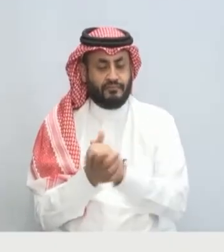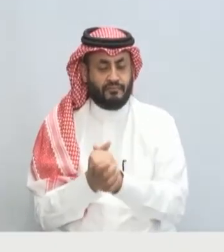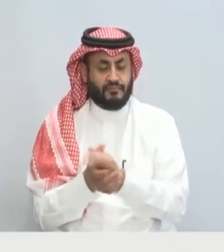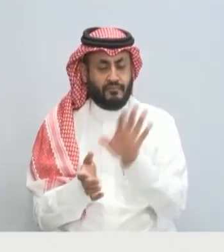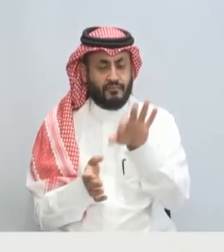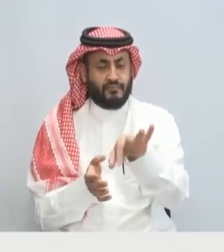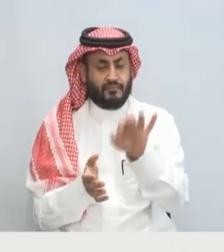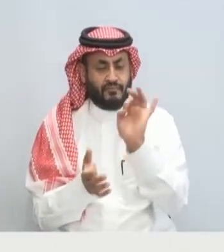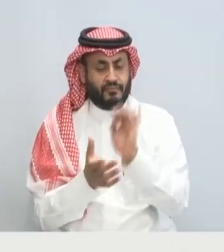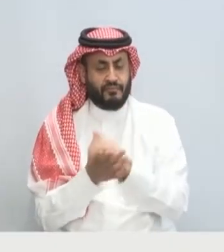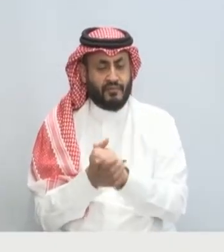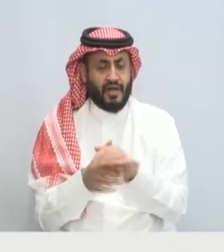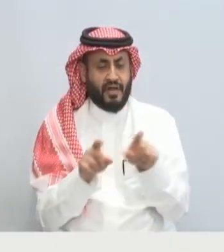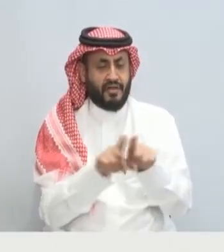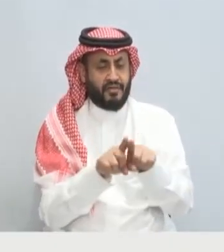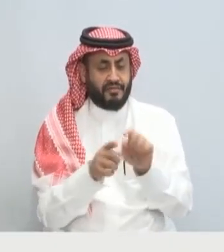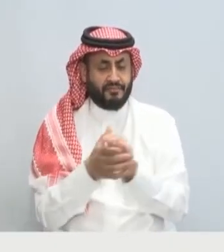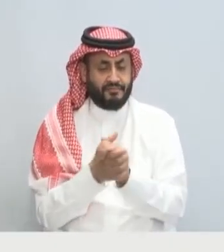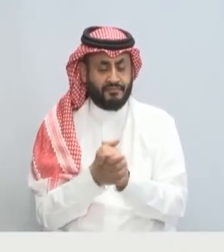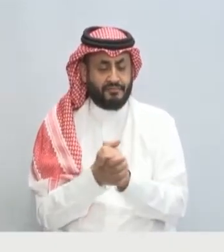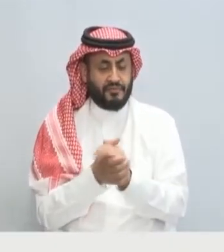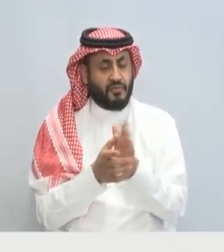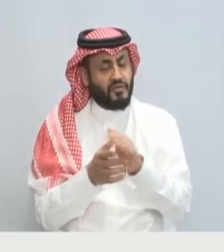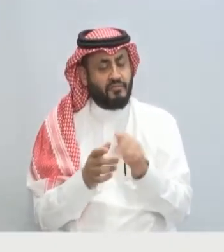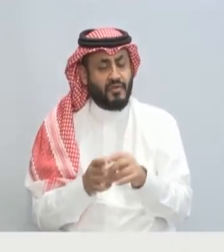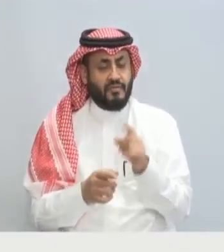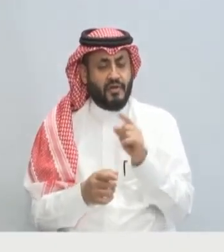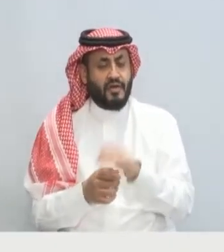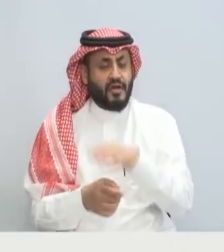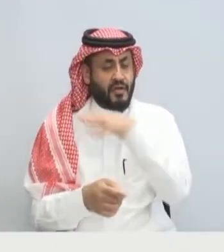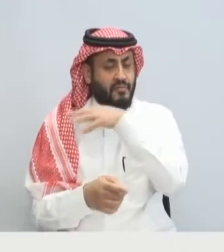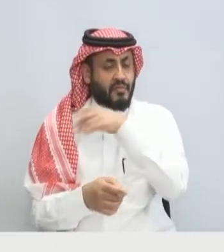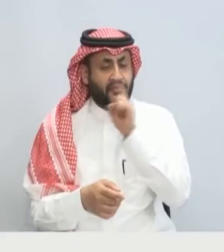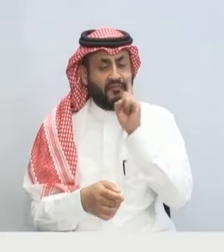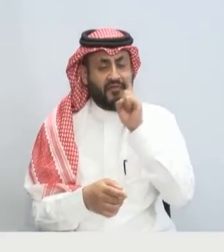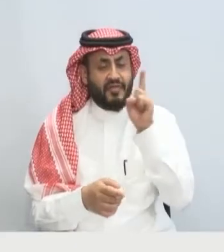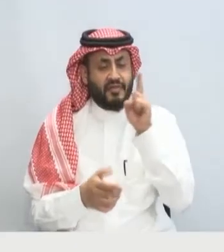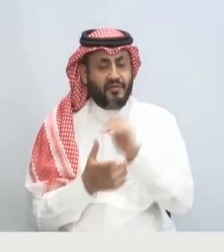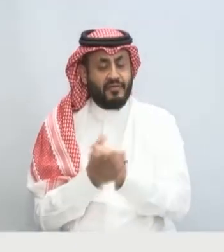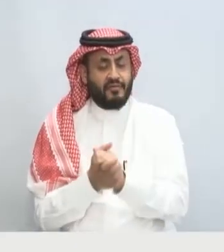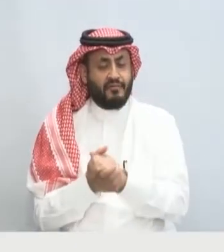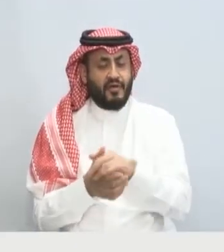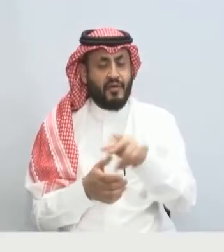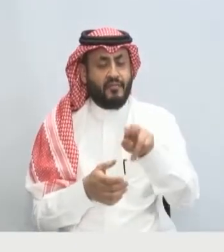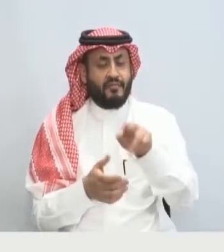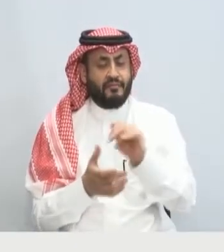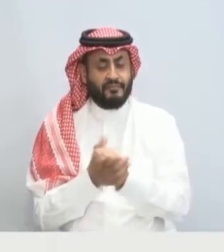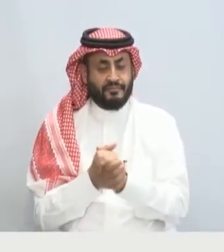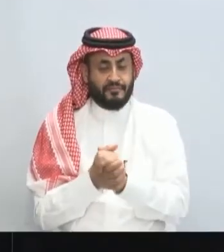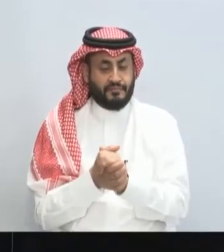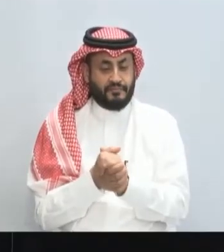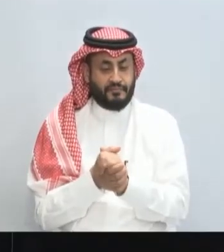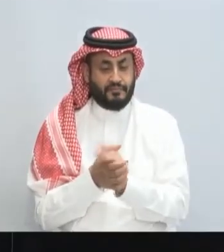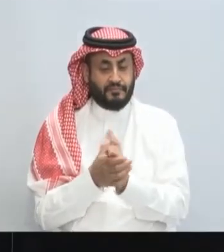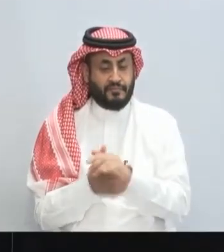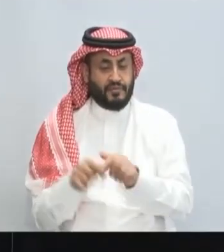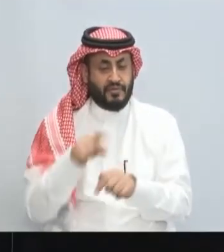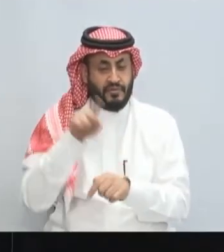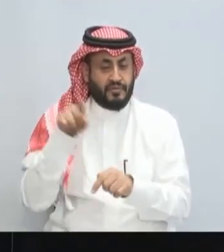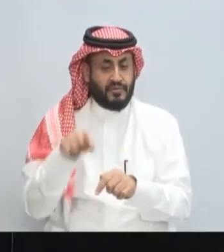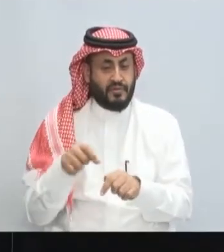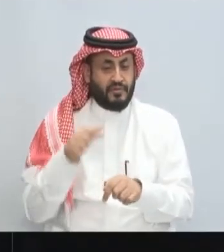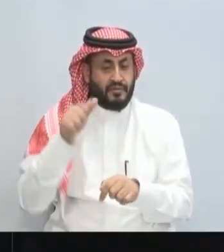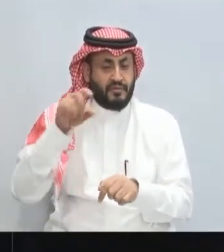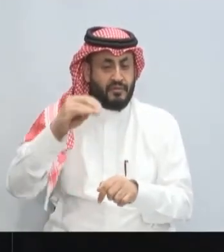choose a friend, or maybe your father, your mother, or your brother to ask or to play